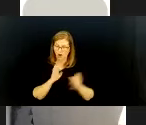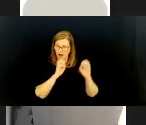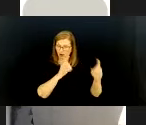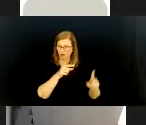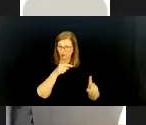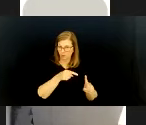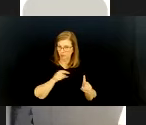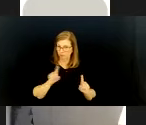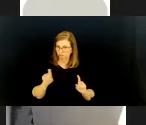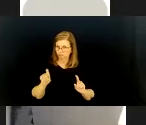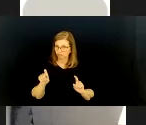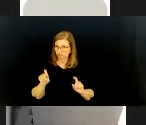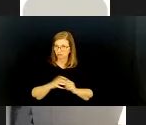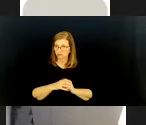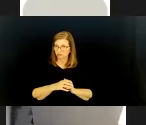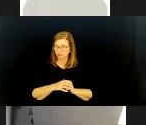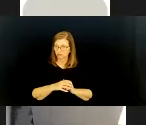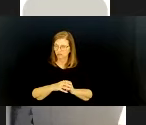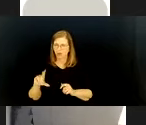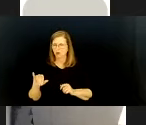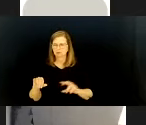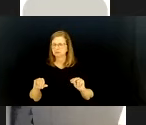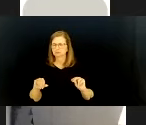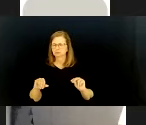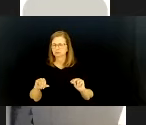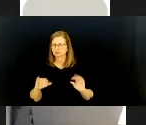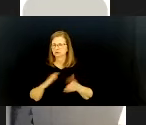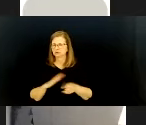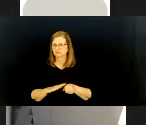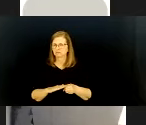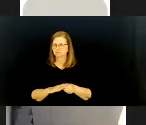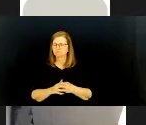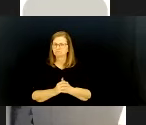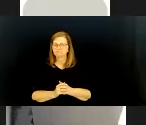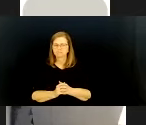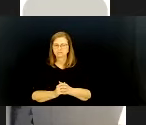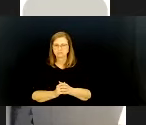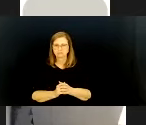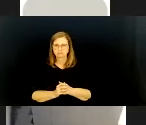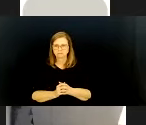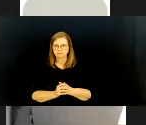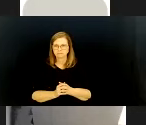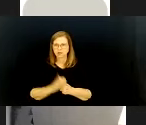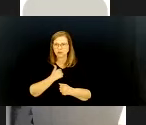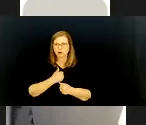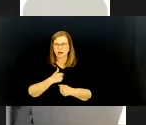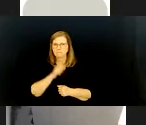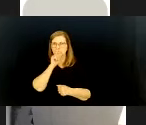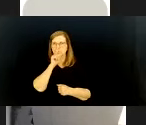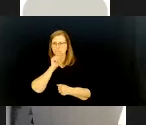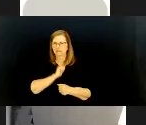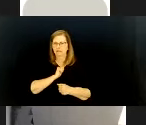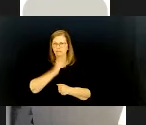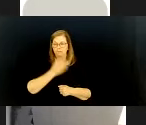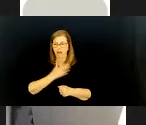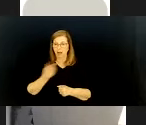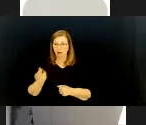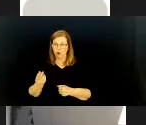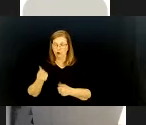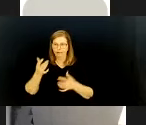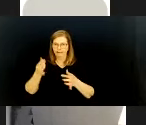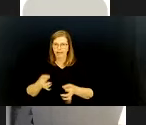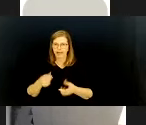me? No, I think we're good. We'll talk about it on the next slide. Sorry, I was muting myself because my dog decided